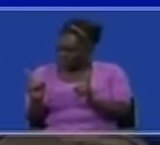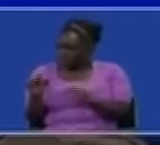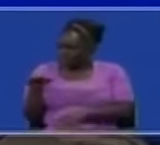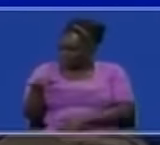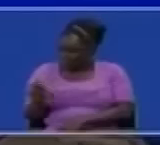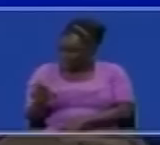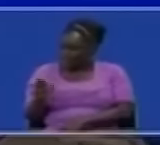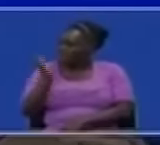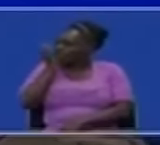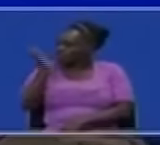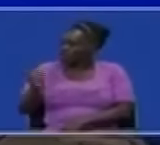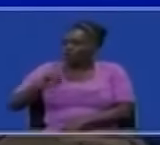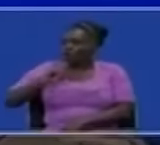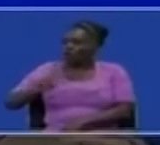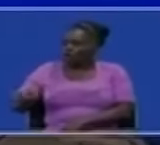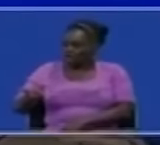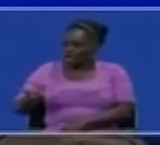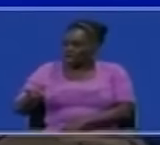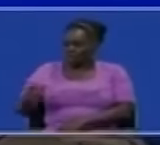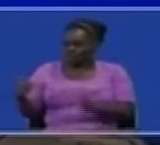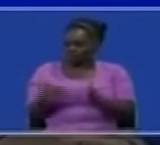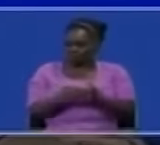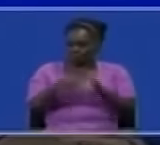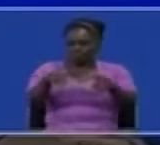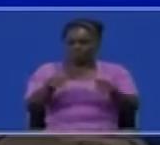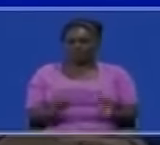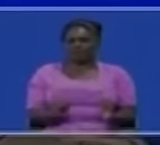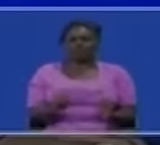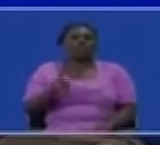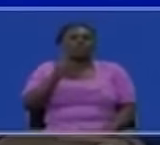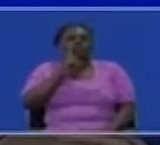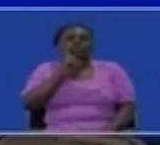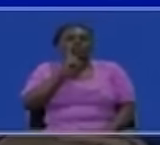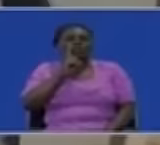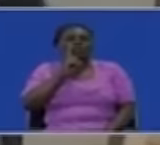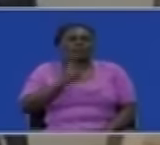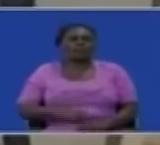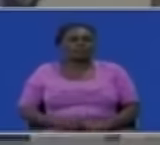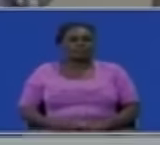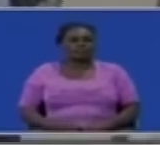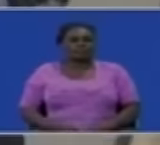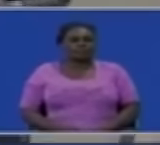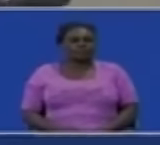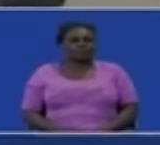will disregard a court order to suspend his burial scheduled for tomorrow.